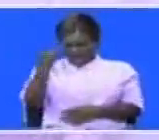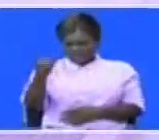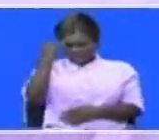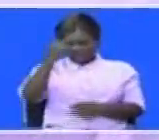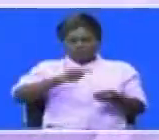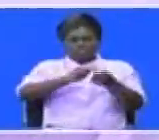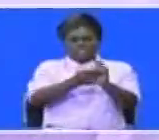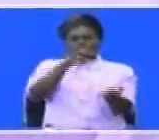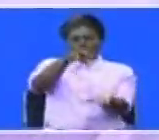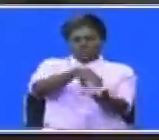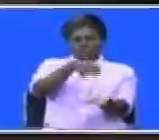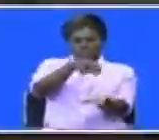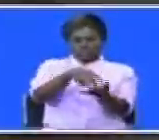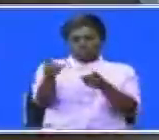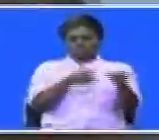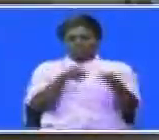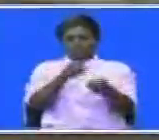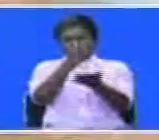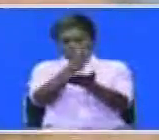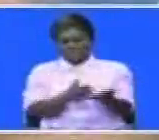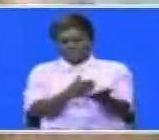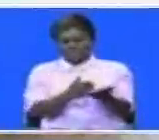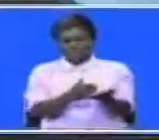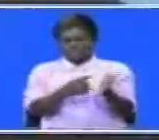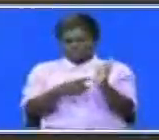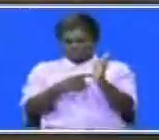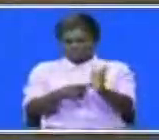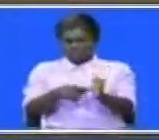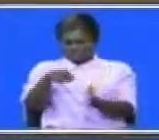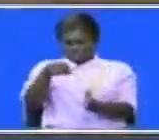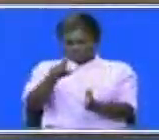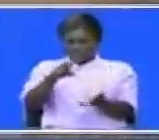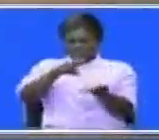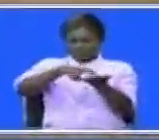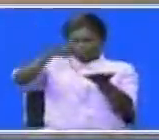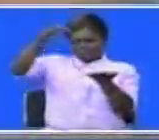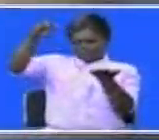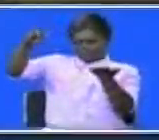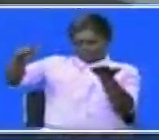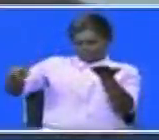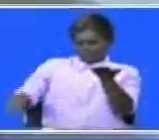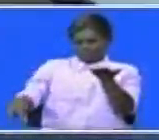revive and market the struggling sector. And to prove his point, the CS took to the skies literally.